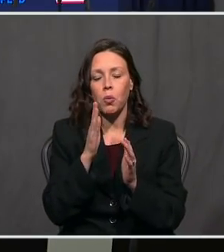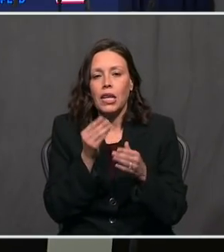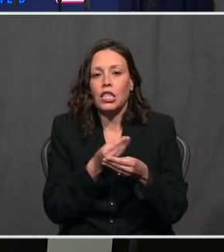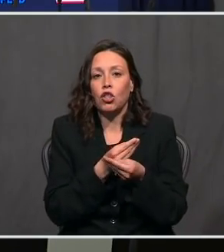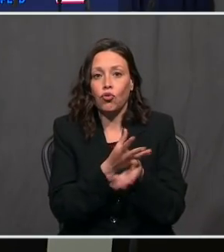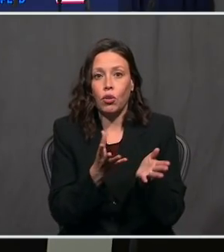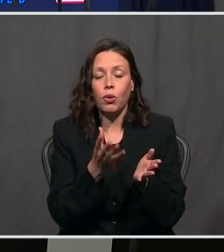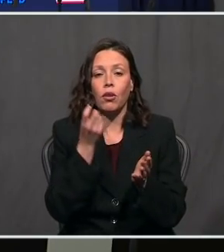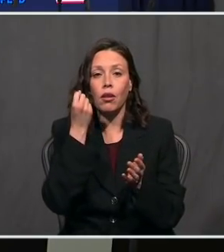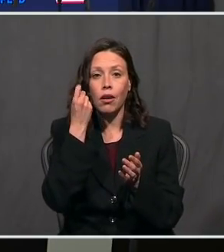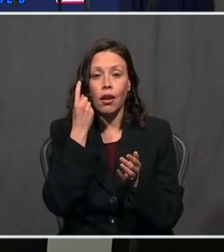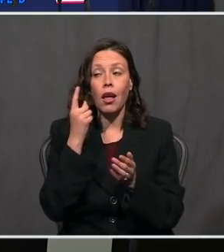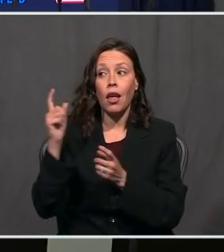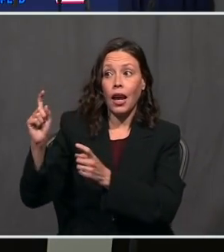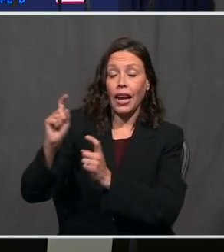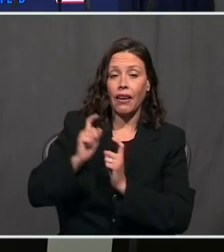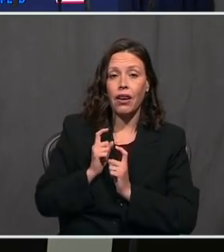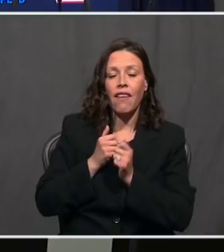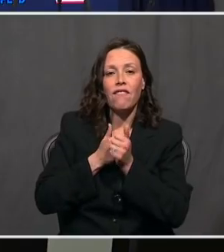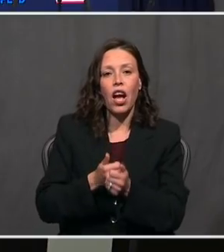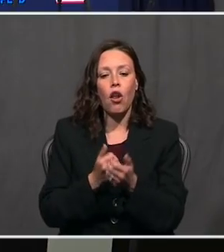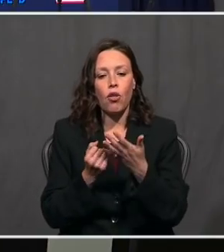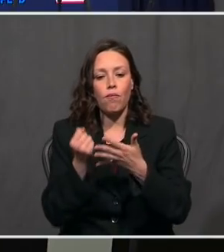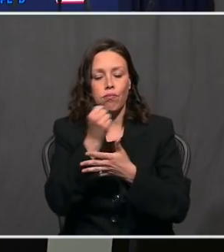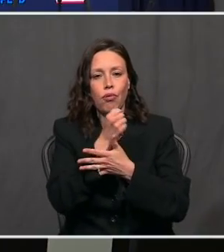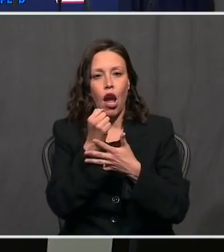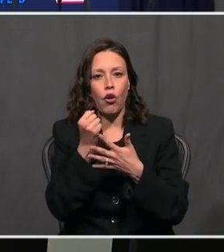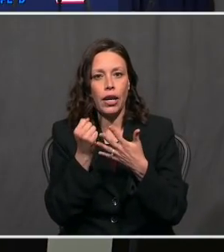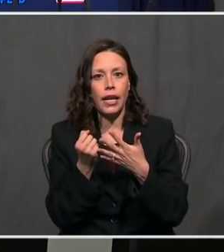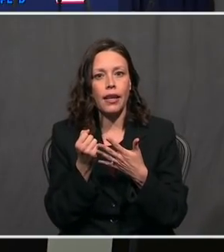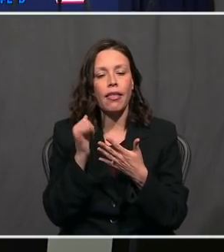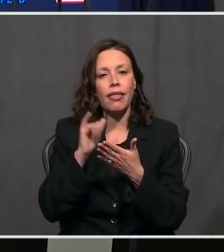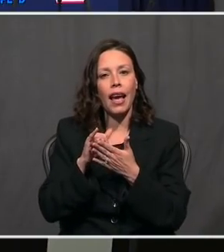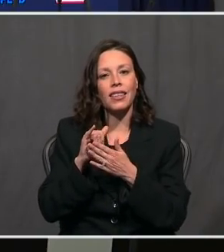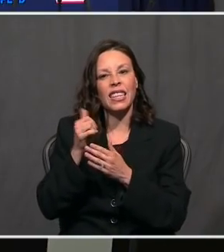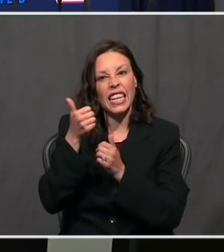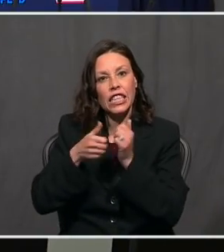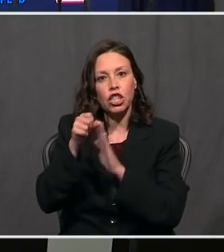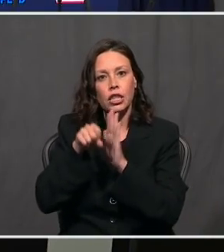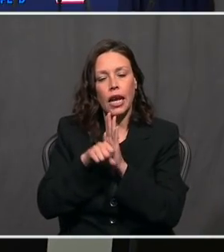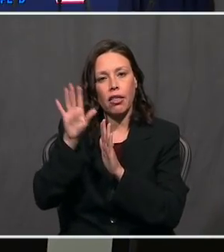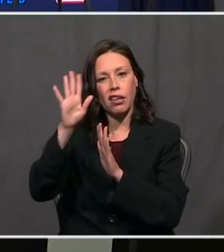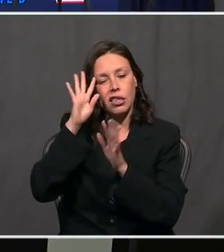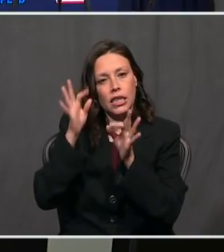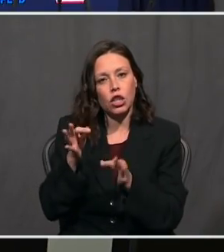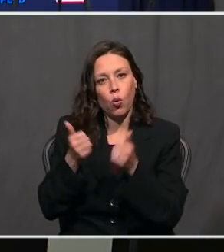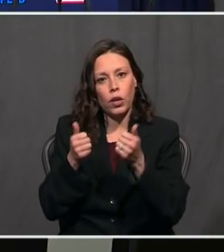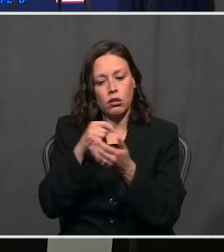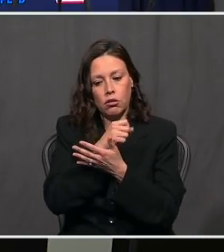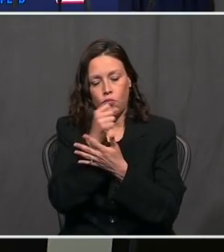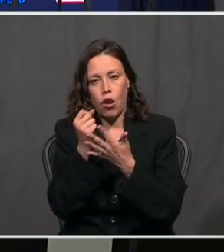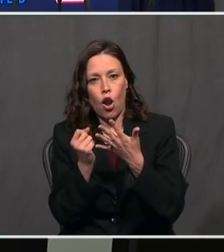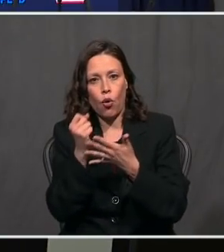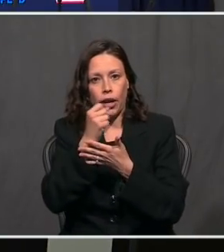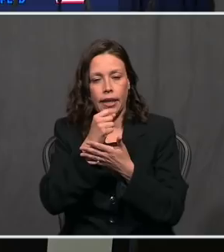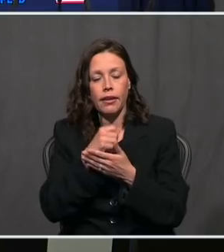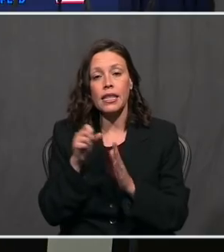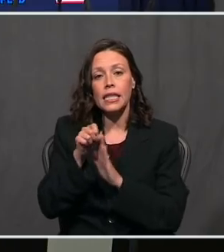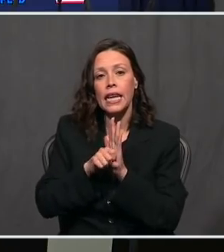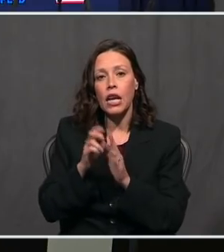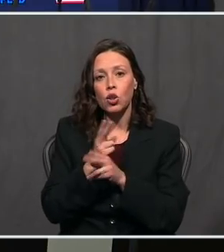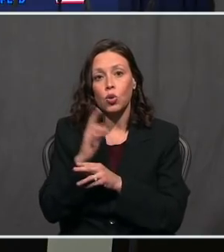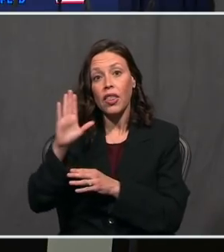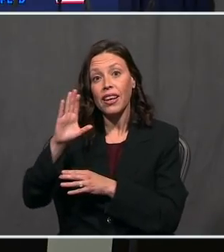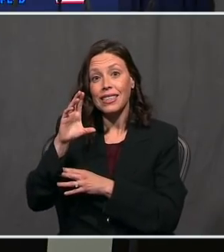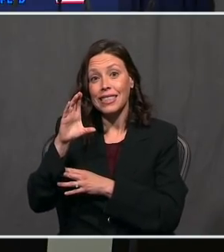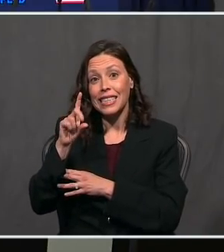vaccines allocated to us in the order of priority that's determined by the individual states. And we know the states are going to be using the